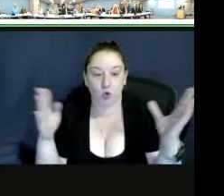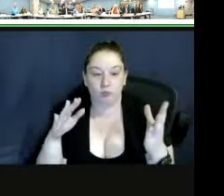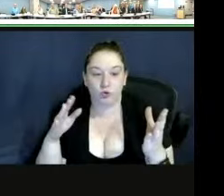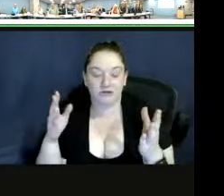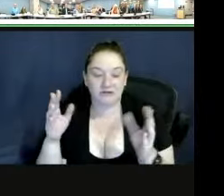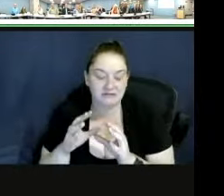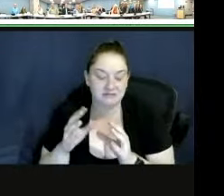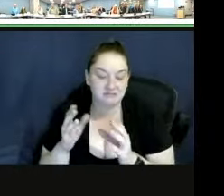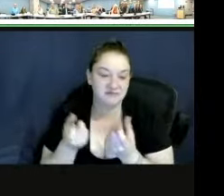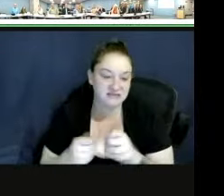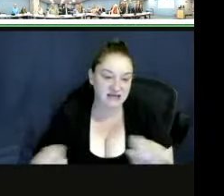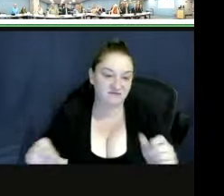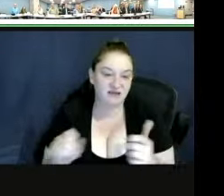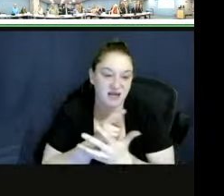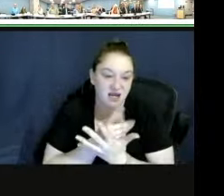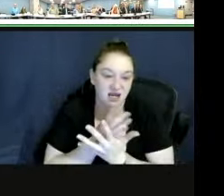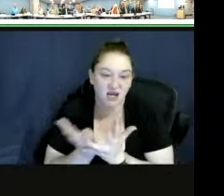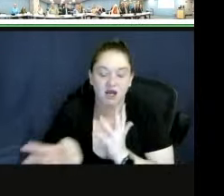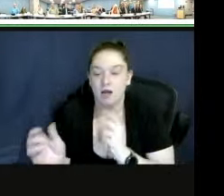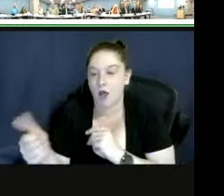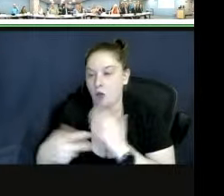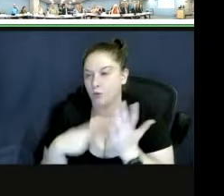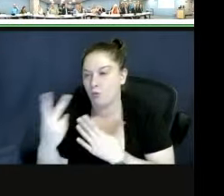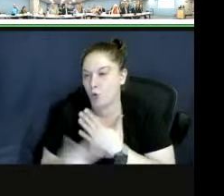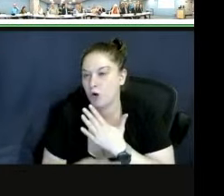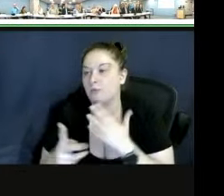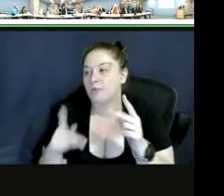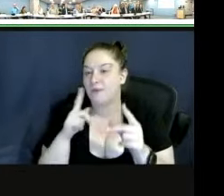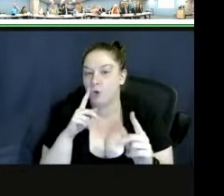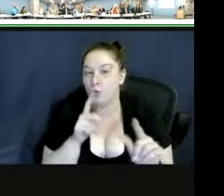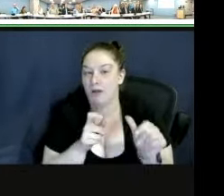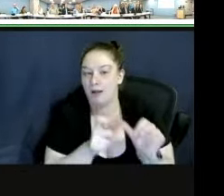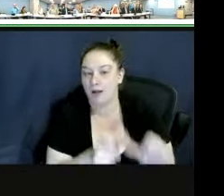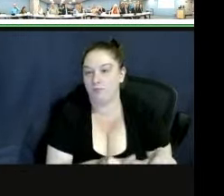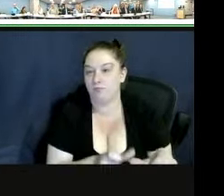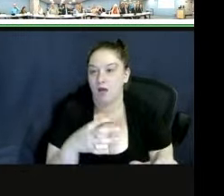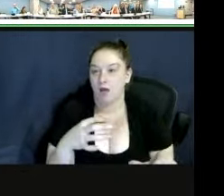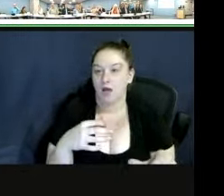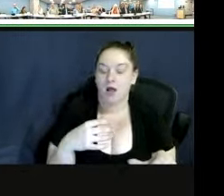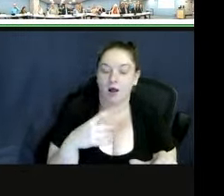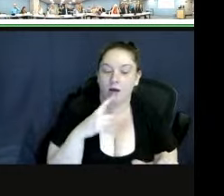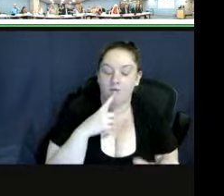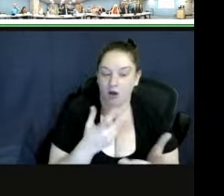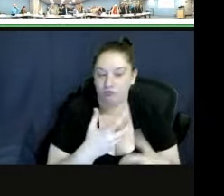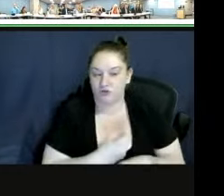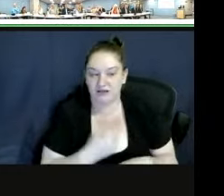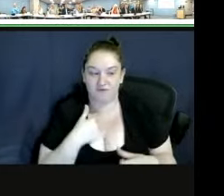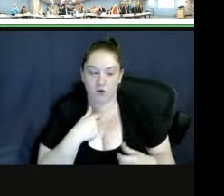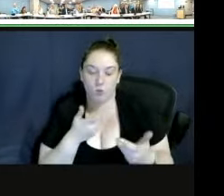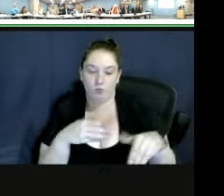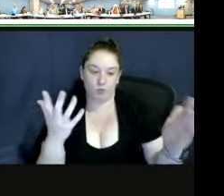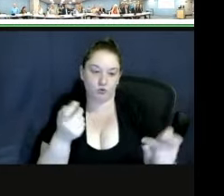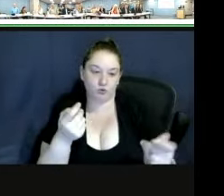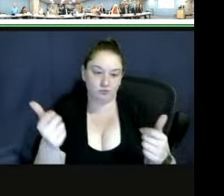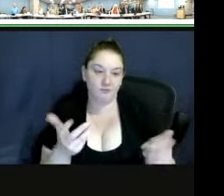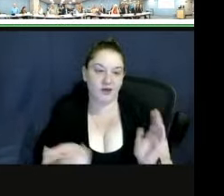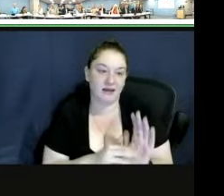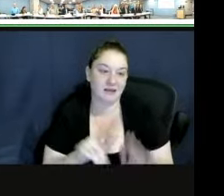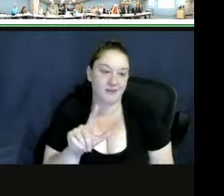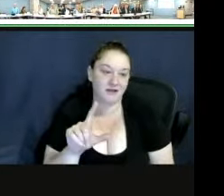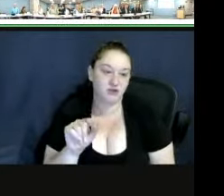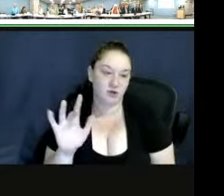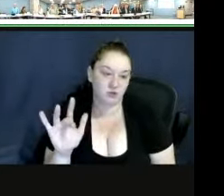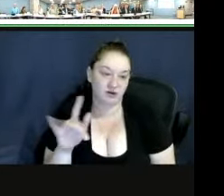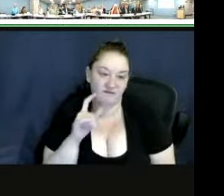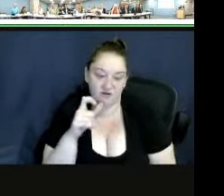Share, several other programs. People apply and receive them. We're proposing to eliminate that. Again, it's 2025, not for